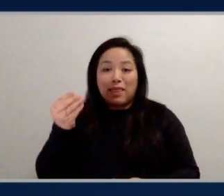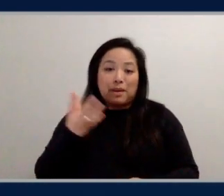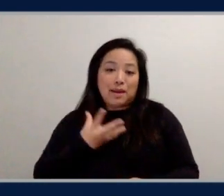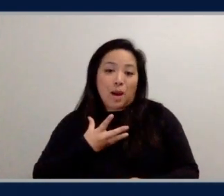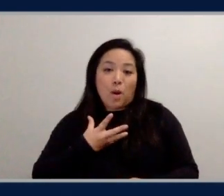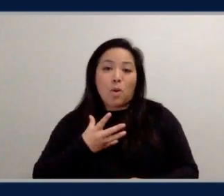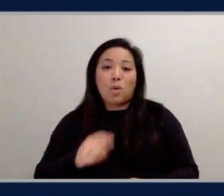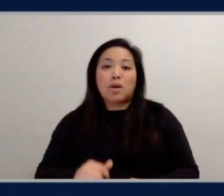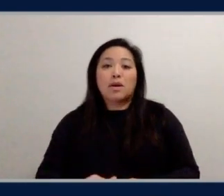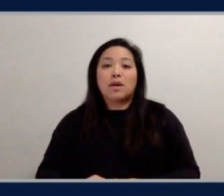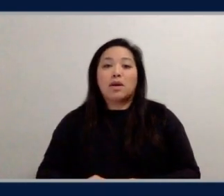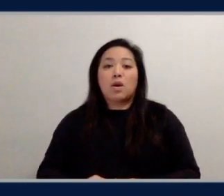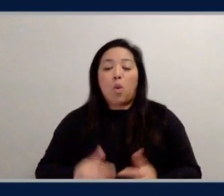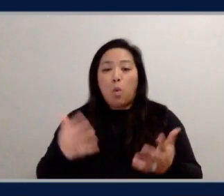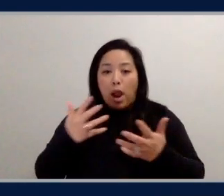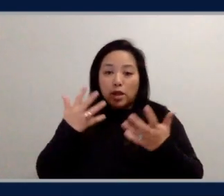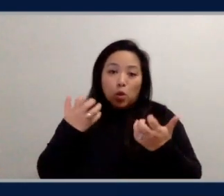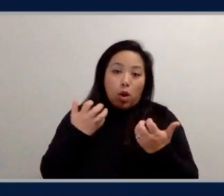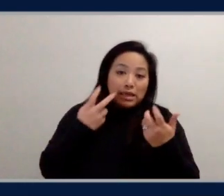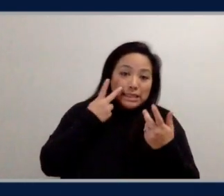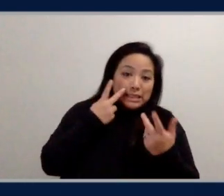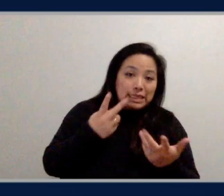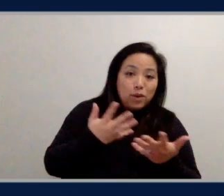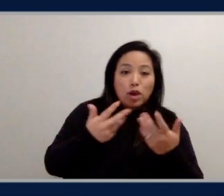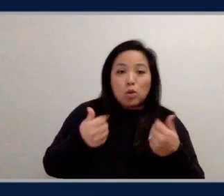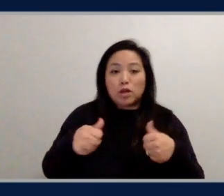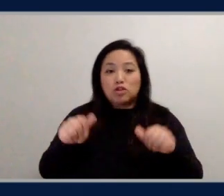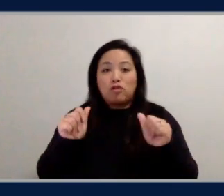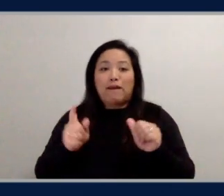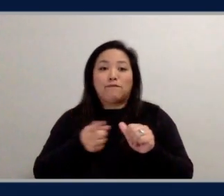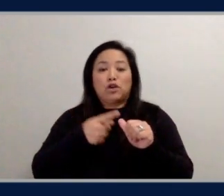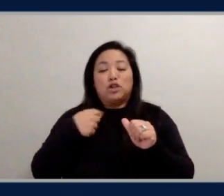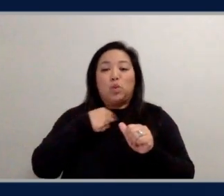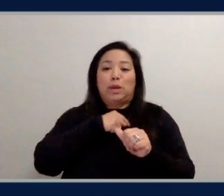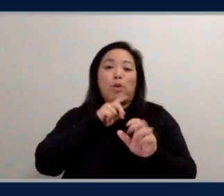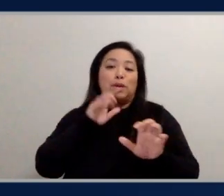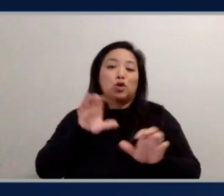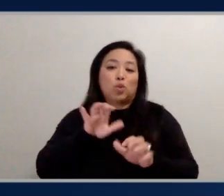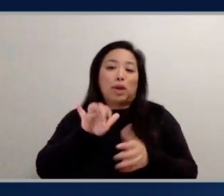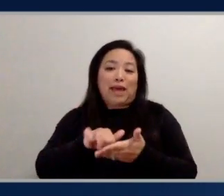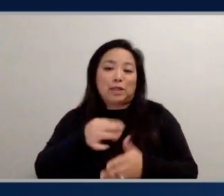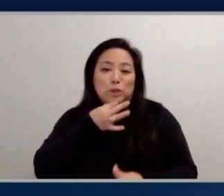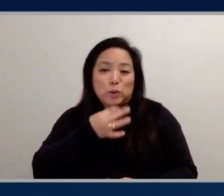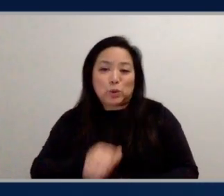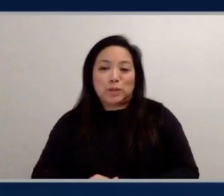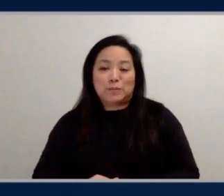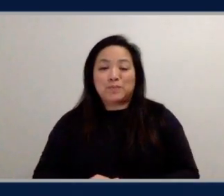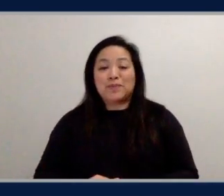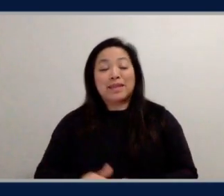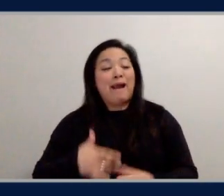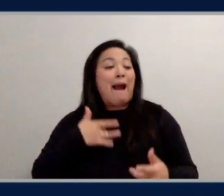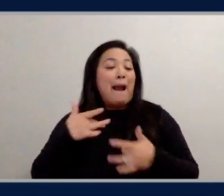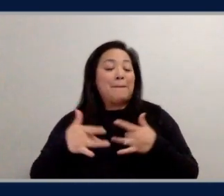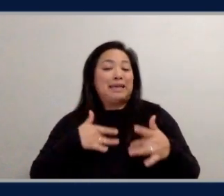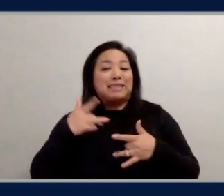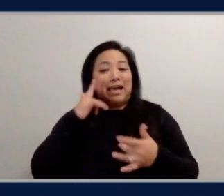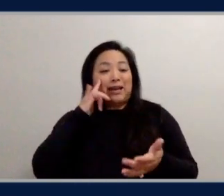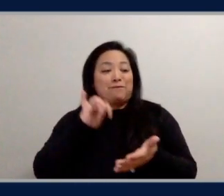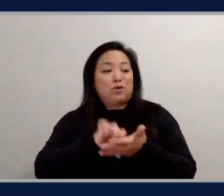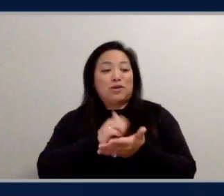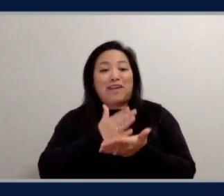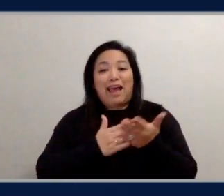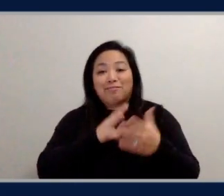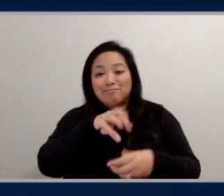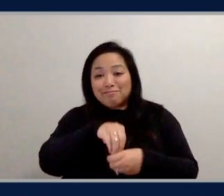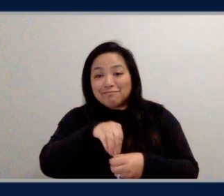cases and features you want to try first. We'll be diving deep into that soon as well. Yeah, I'm excited to get into some of these things